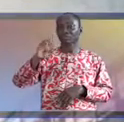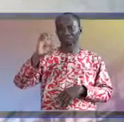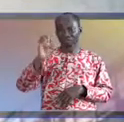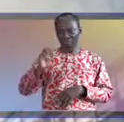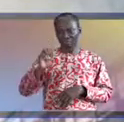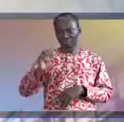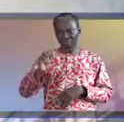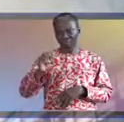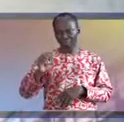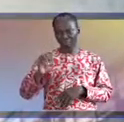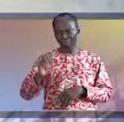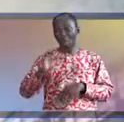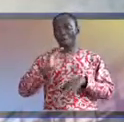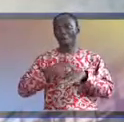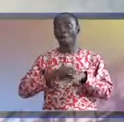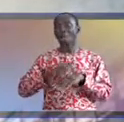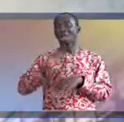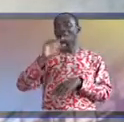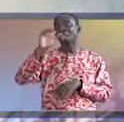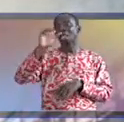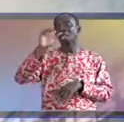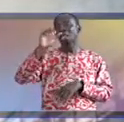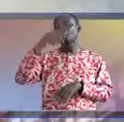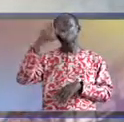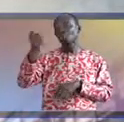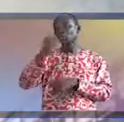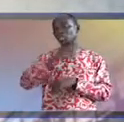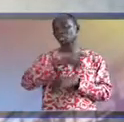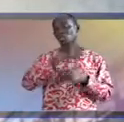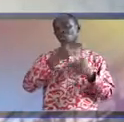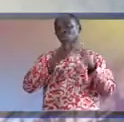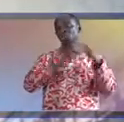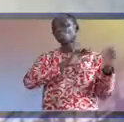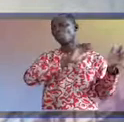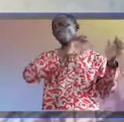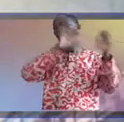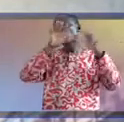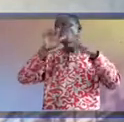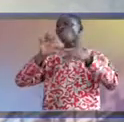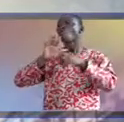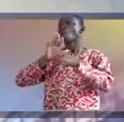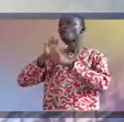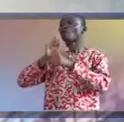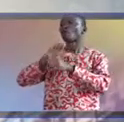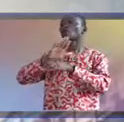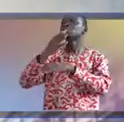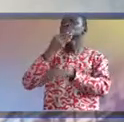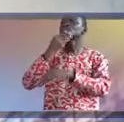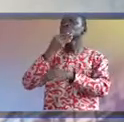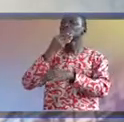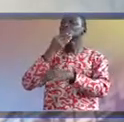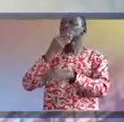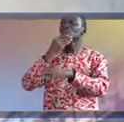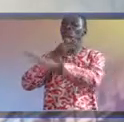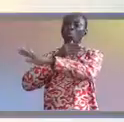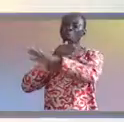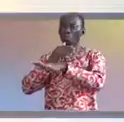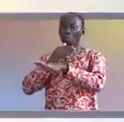da no odibabuye osu ahini ekwan ma jufu onyina ana ye amamamfu